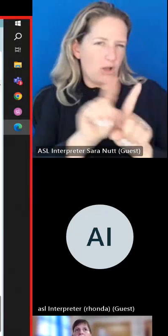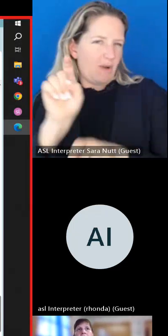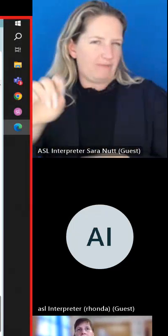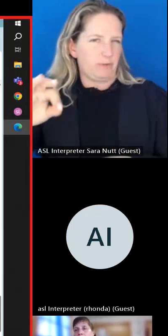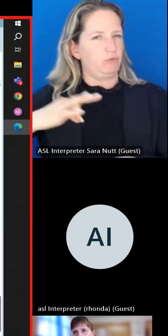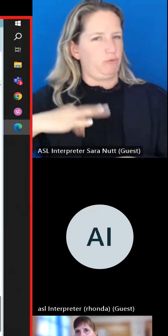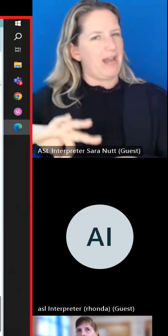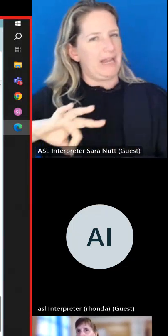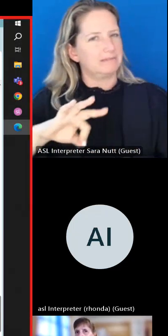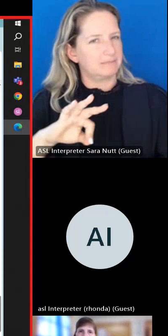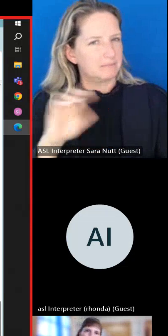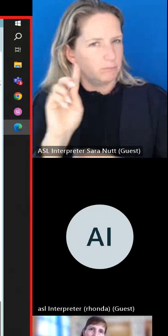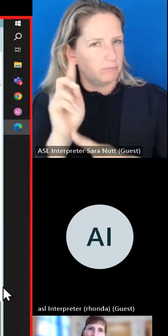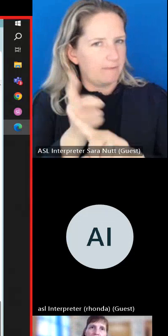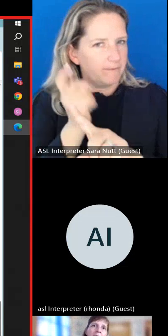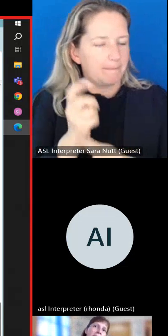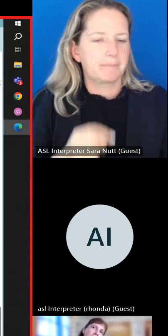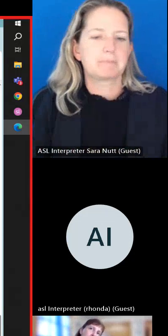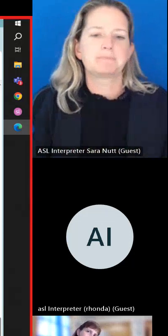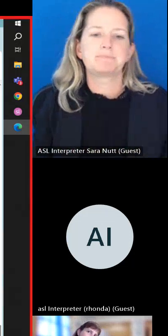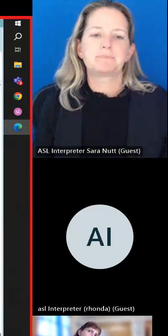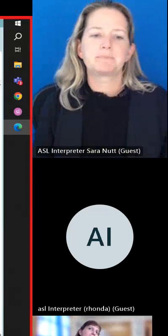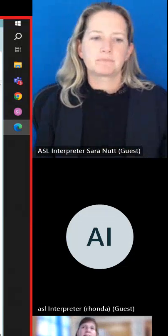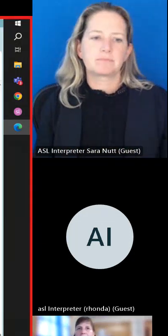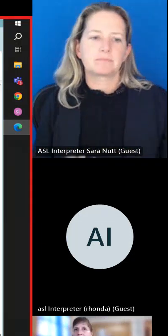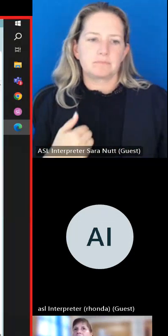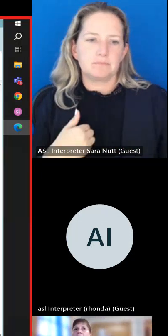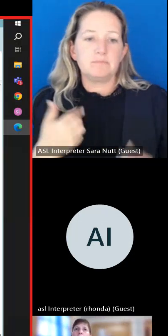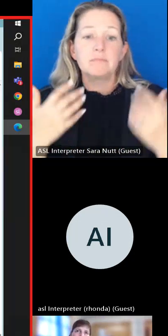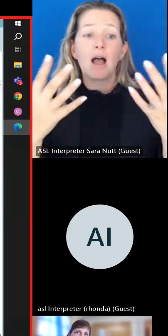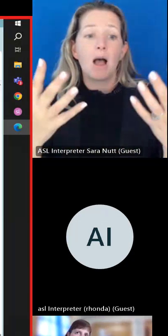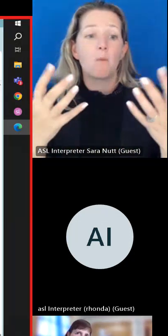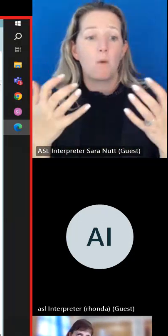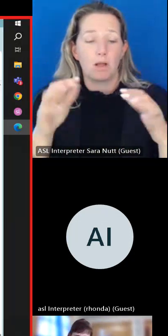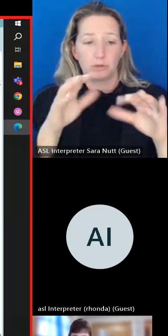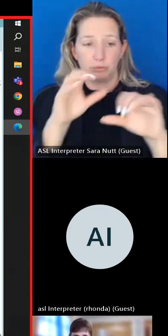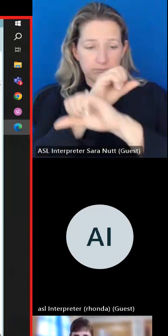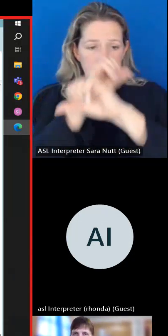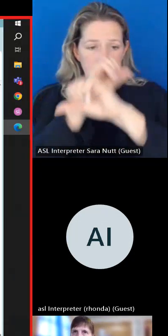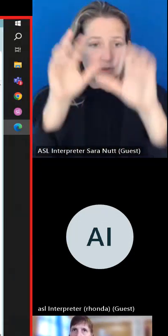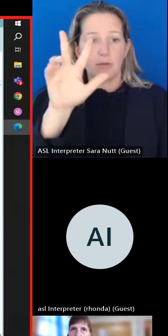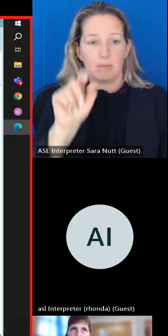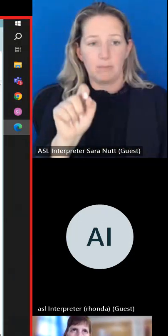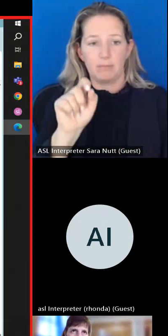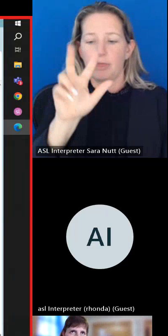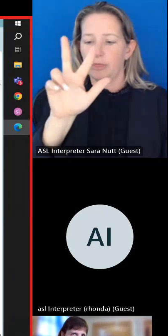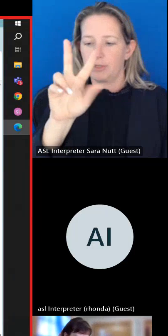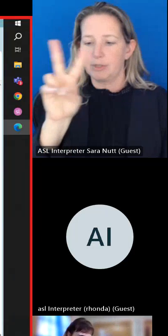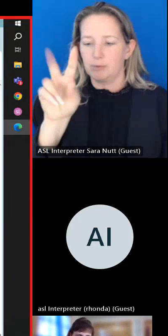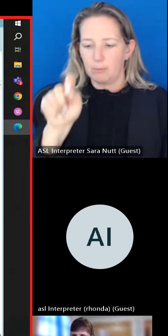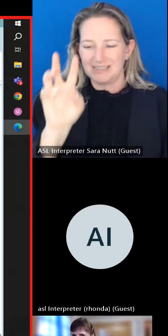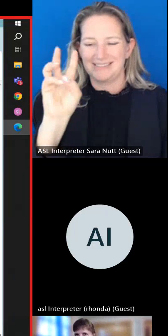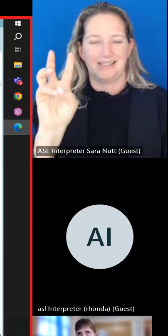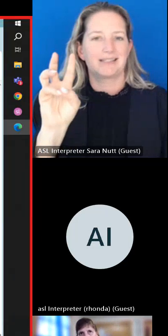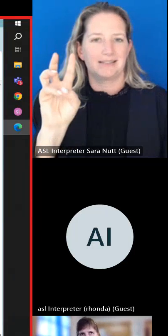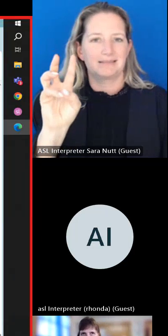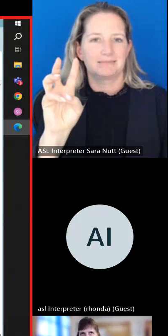text, the number of remote workers, and what I ended up settling on was adding a picture, because